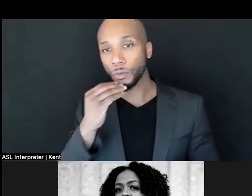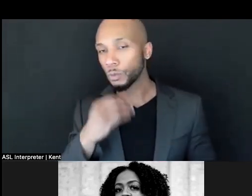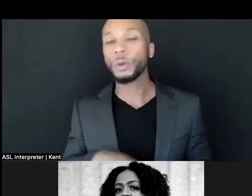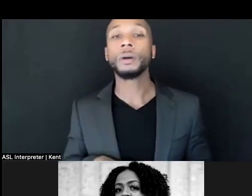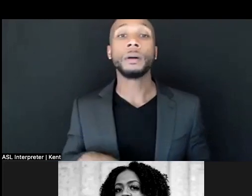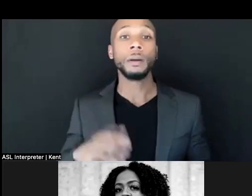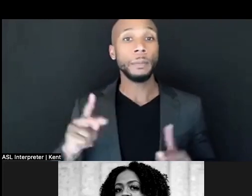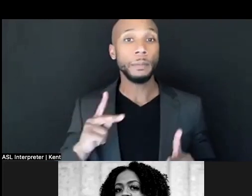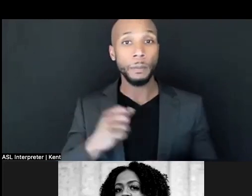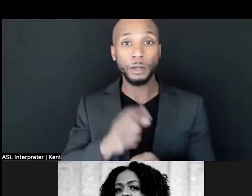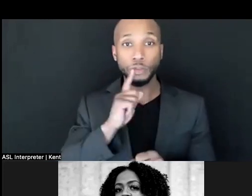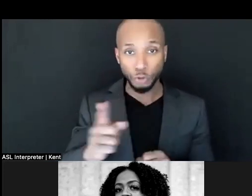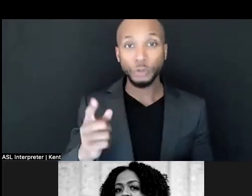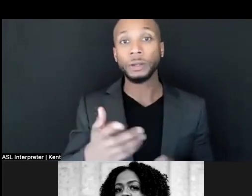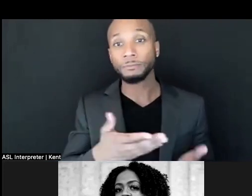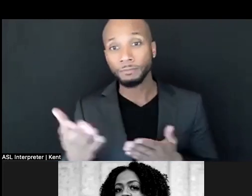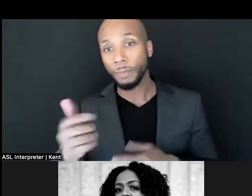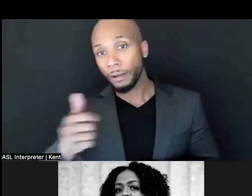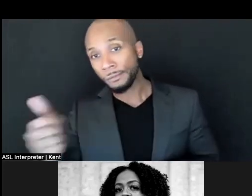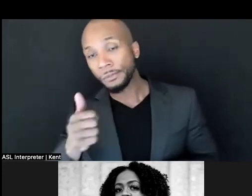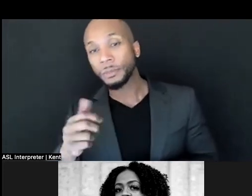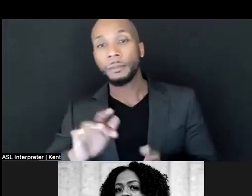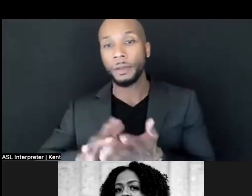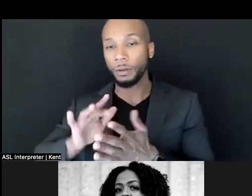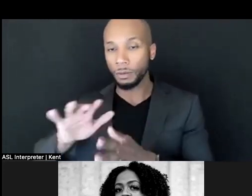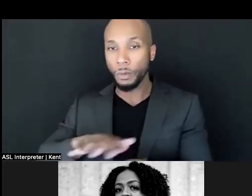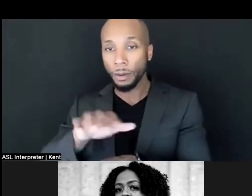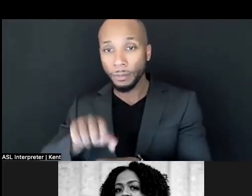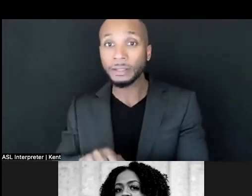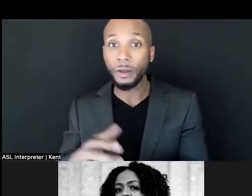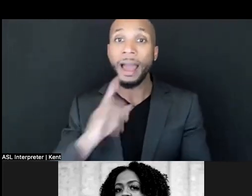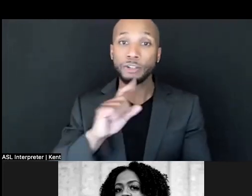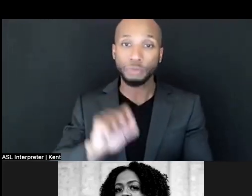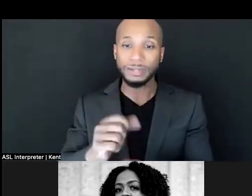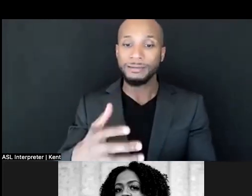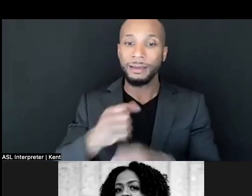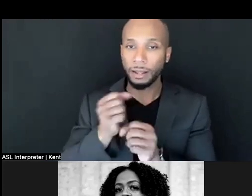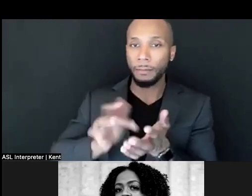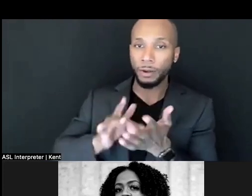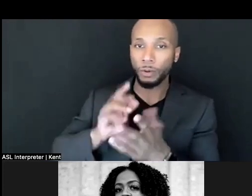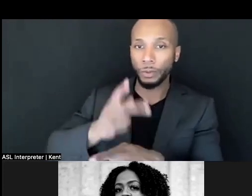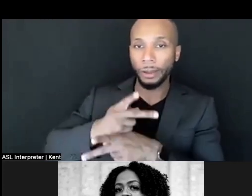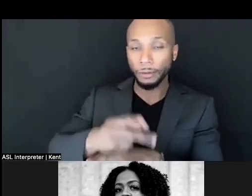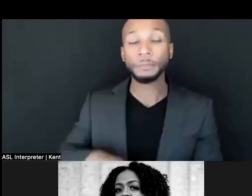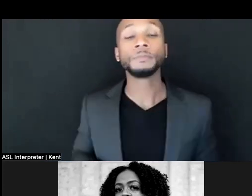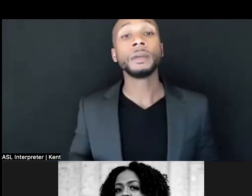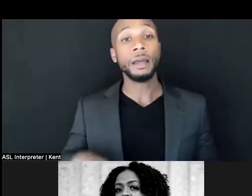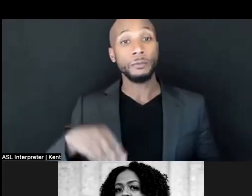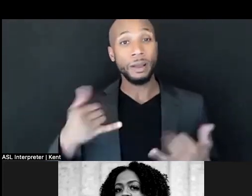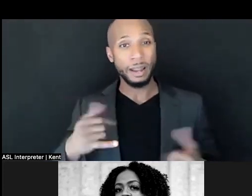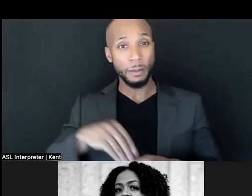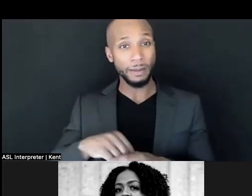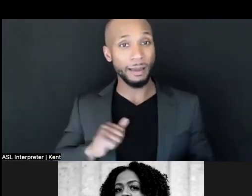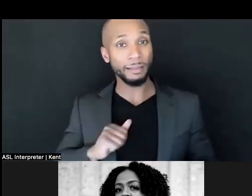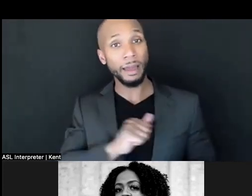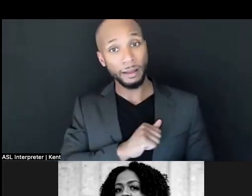getting to their medical appointments, that they're in medical care. There's some providers. I'm in Atlanta right now, and there's